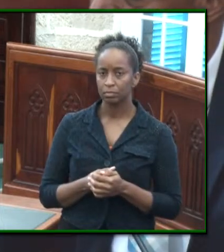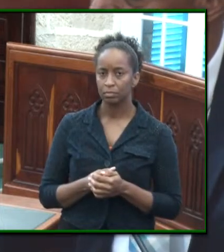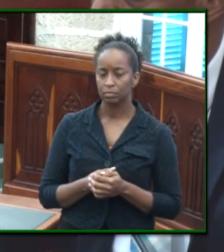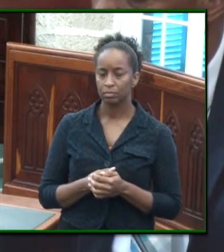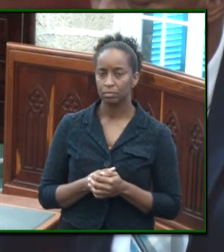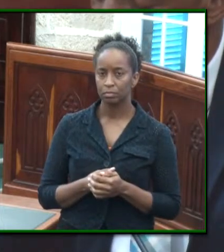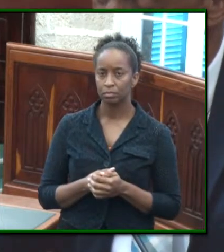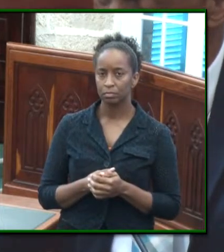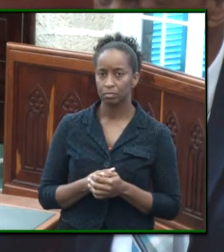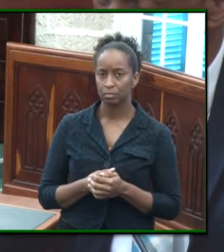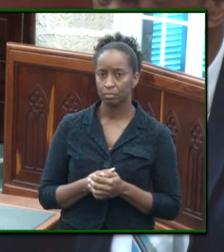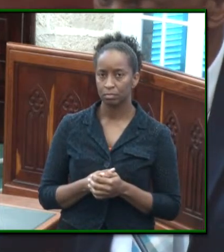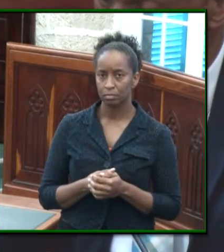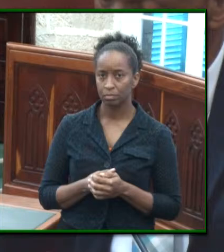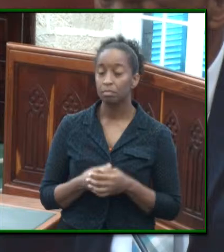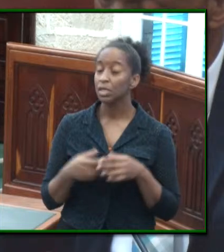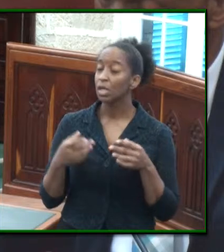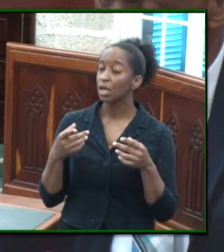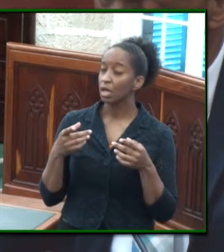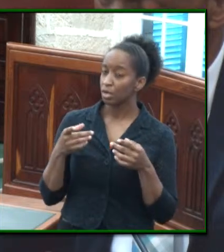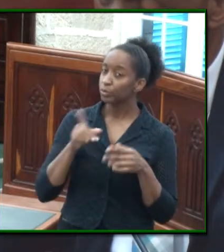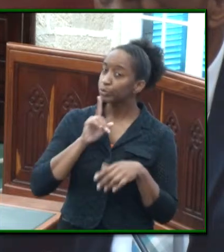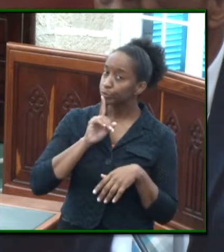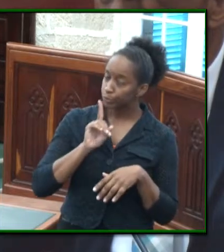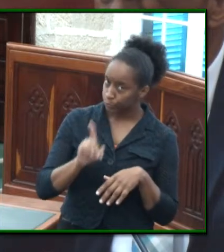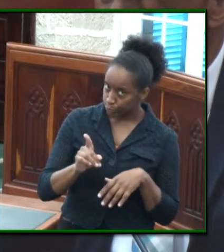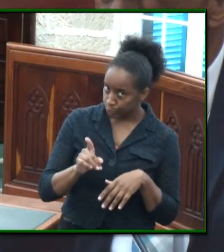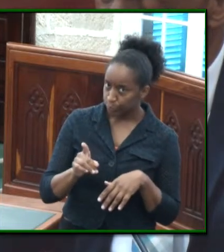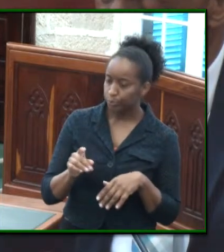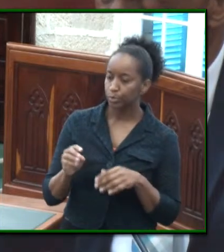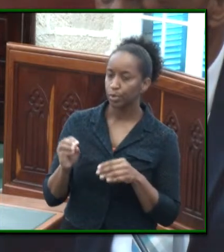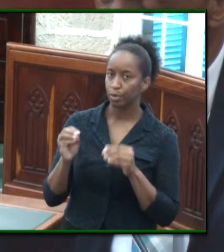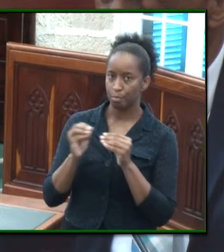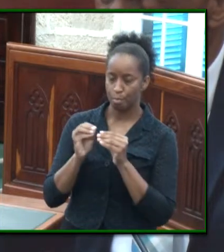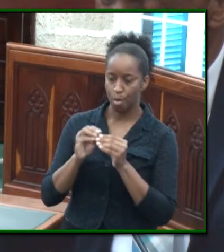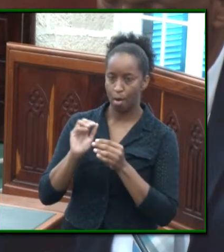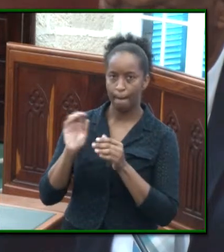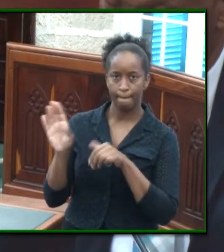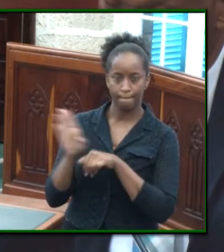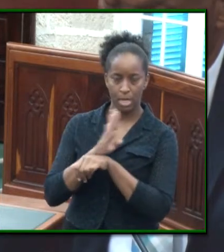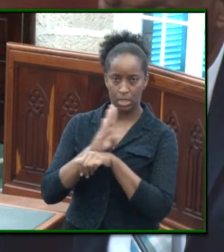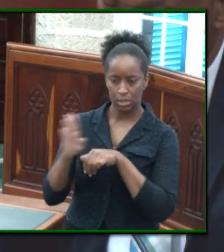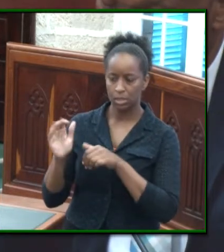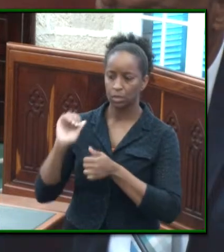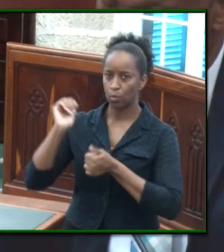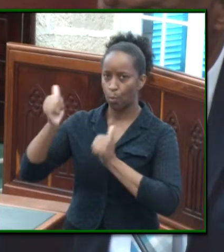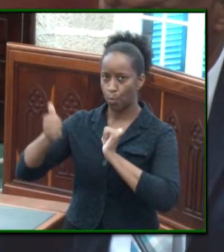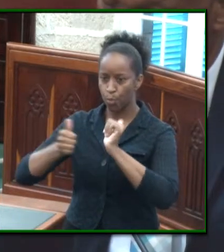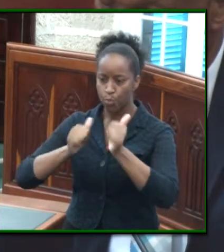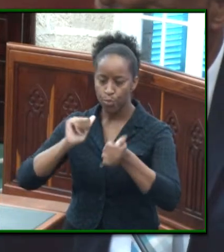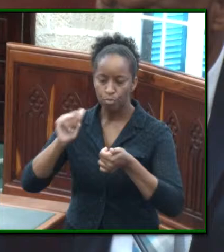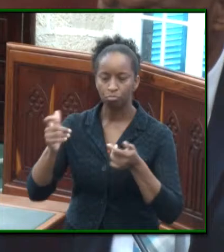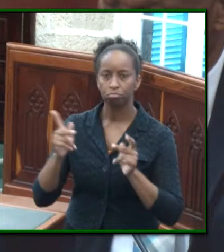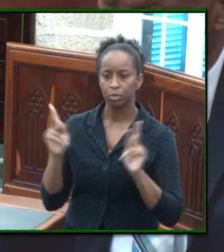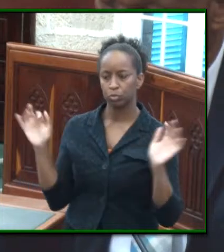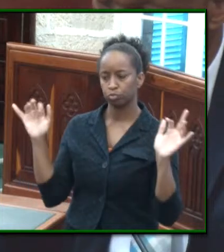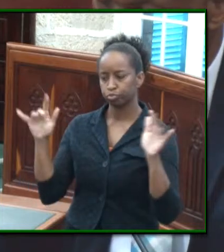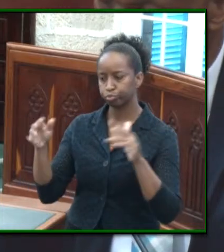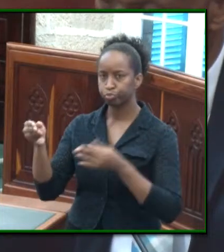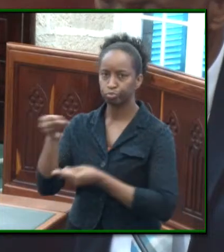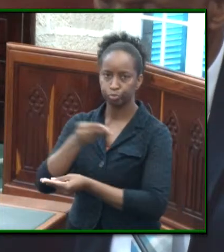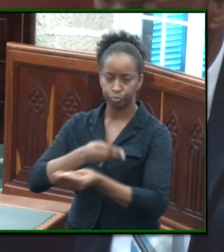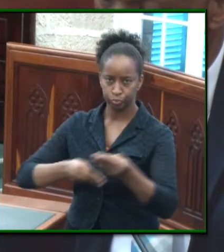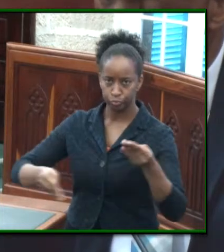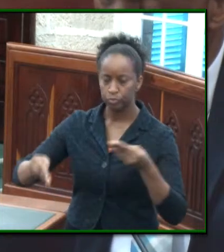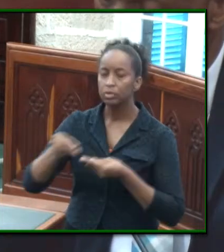some spikes in criminal activity in the area. It is evident that we need to improve the police presence in